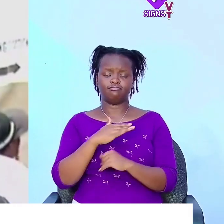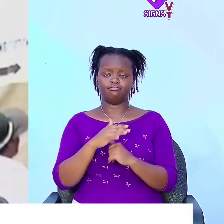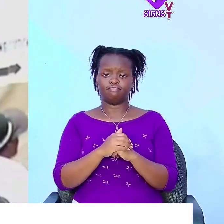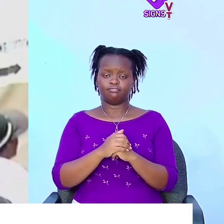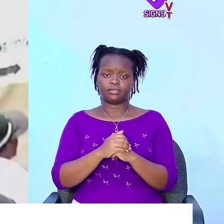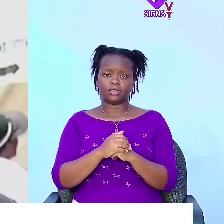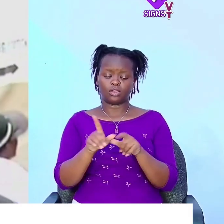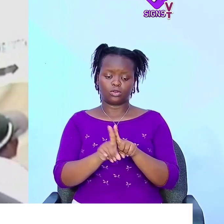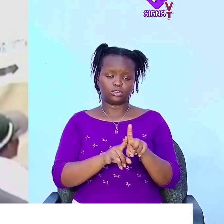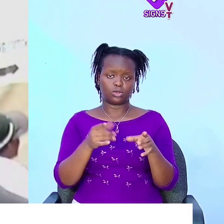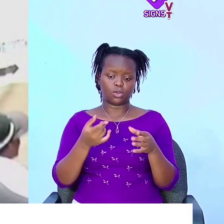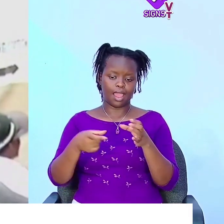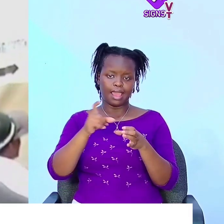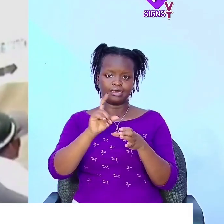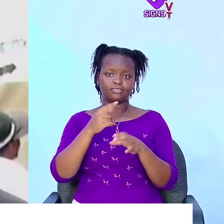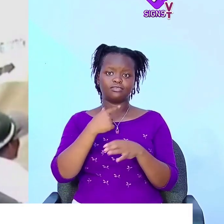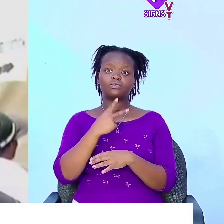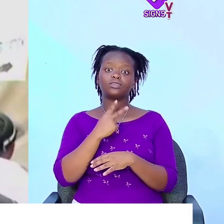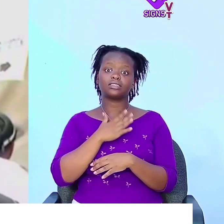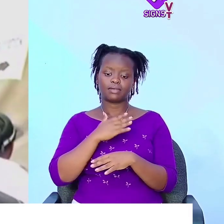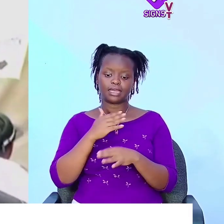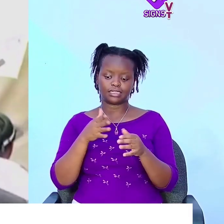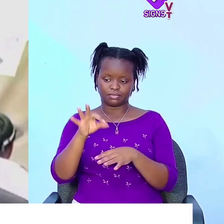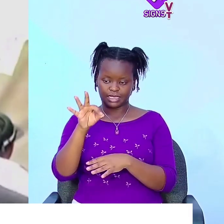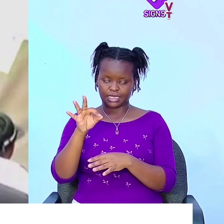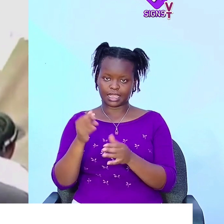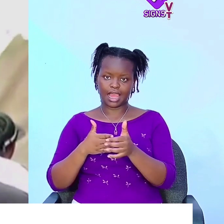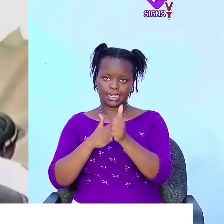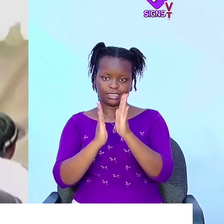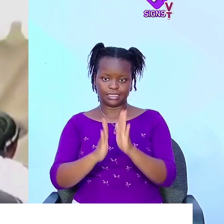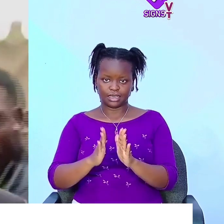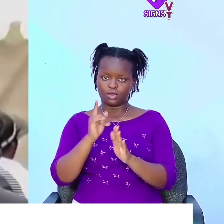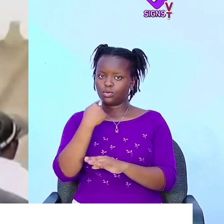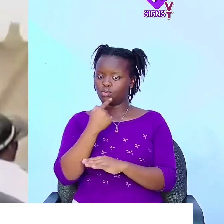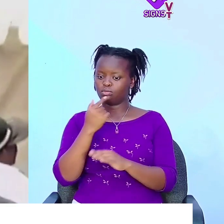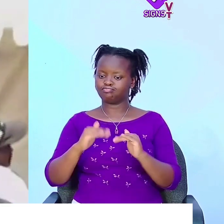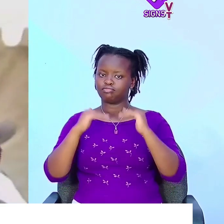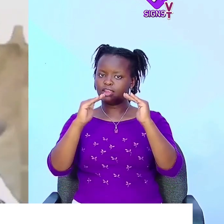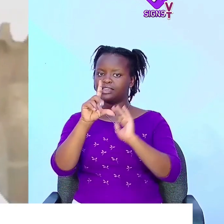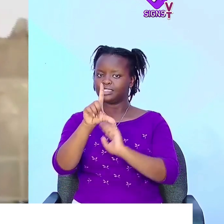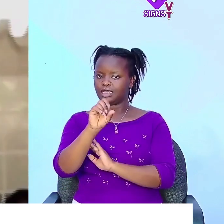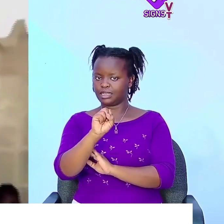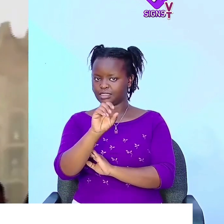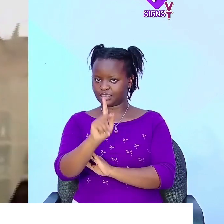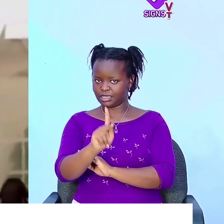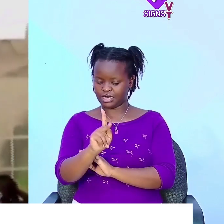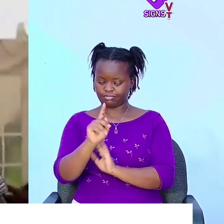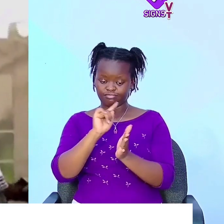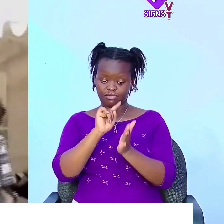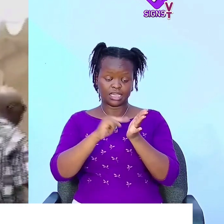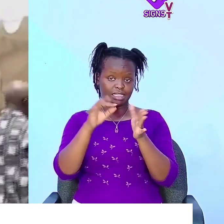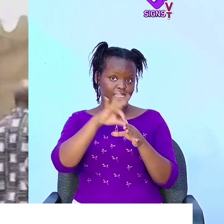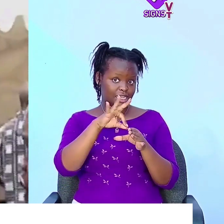my voice in picking a leader that will steer the Law Society to the next level. Amazing. And these elections come ahead of